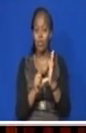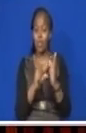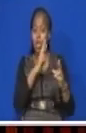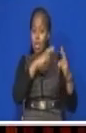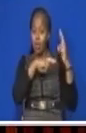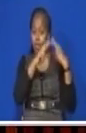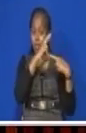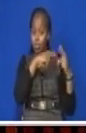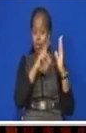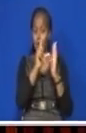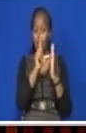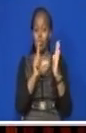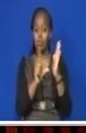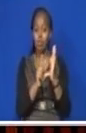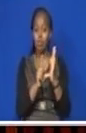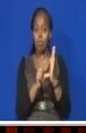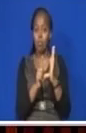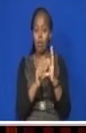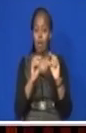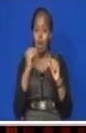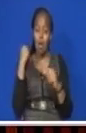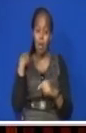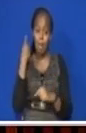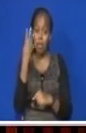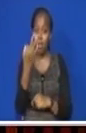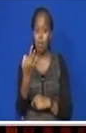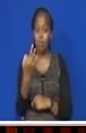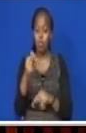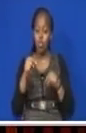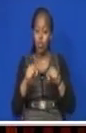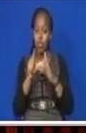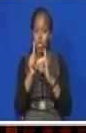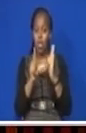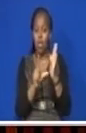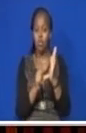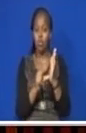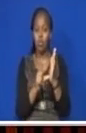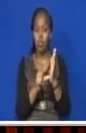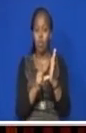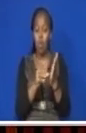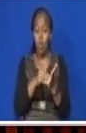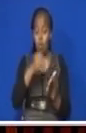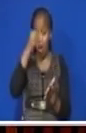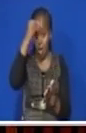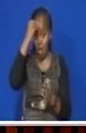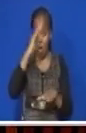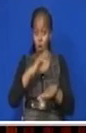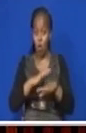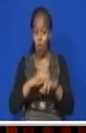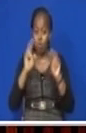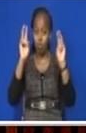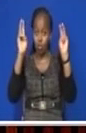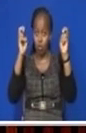revision lesson, lesson number 3. In today's lesson, we are going to look at study topic